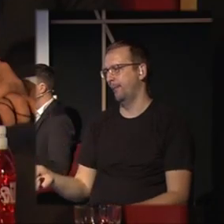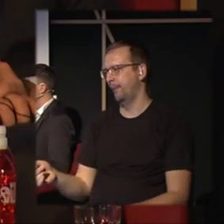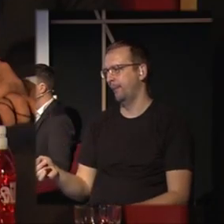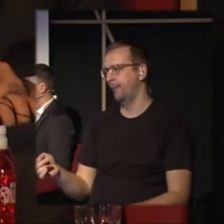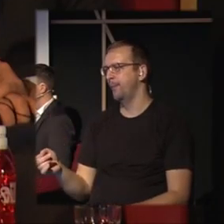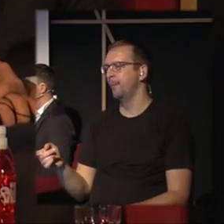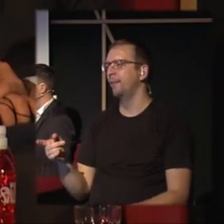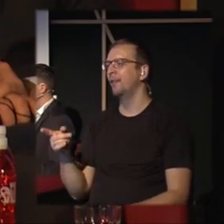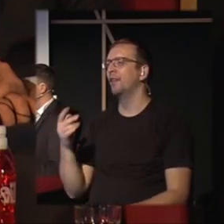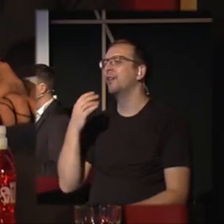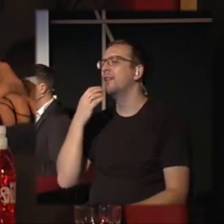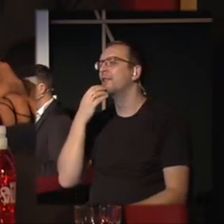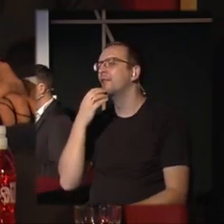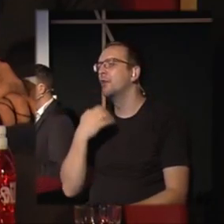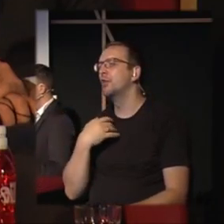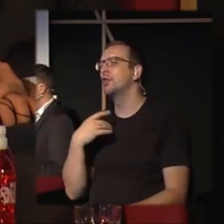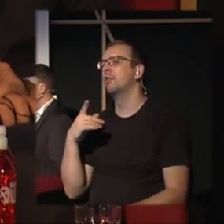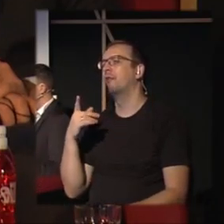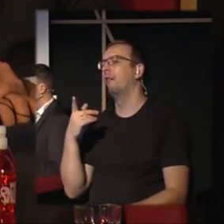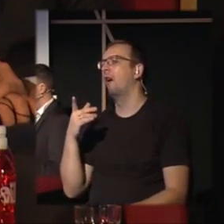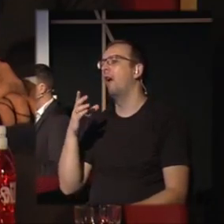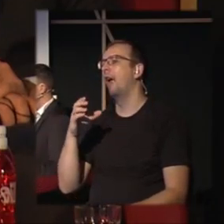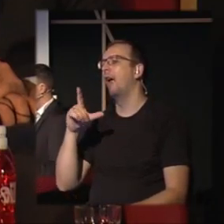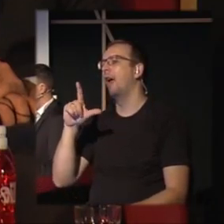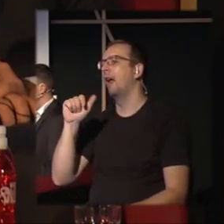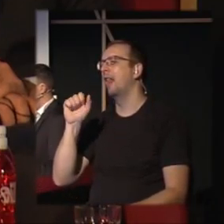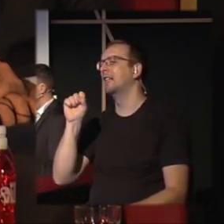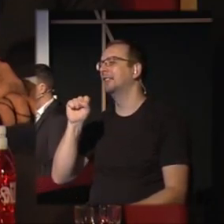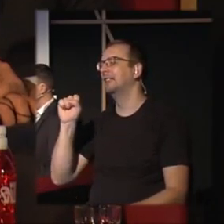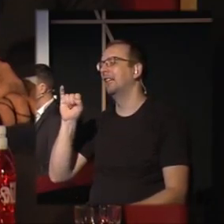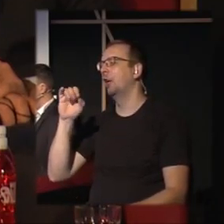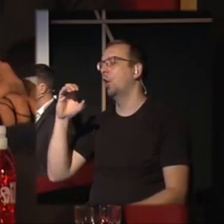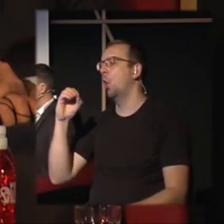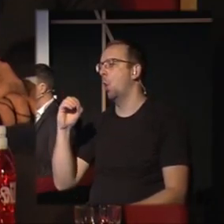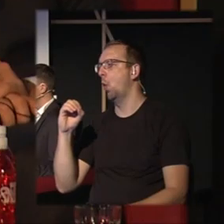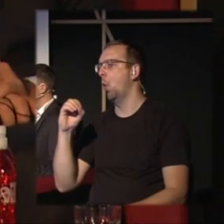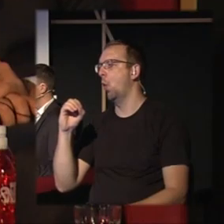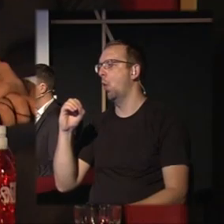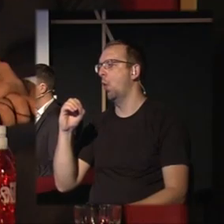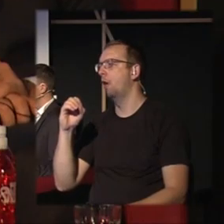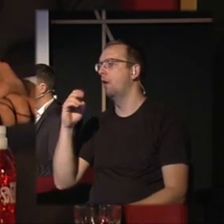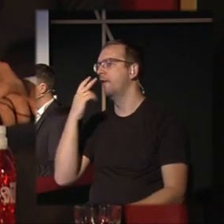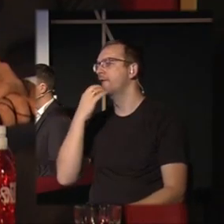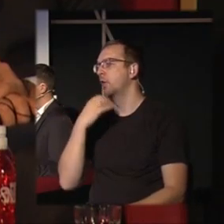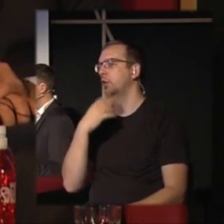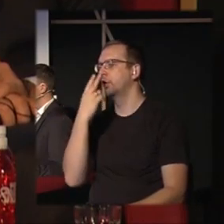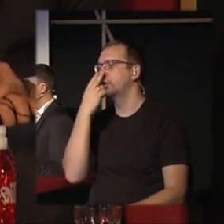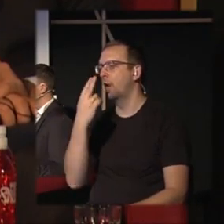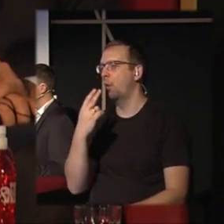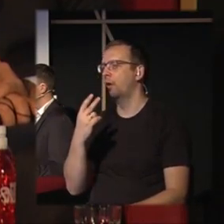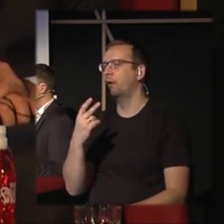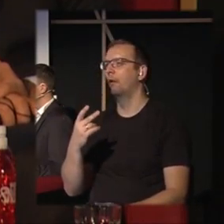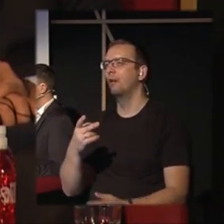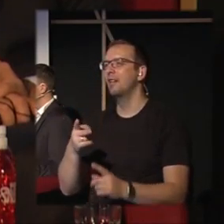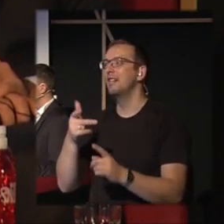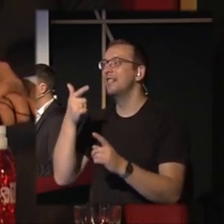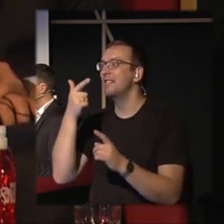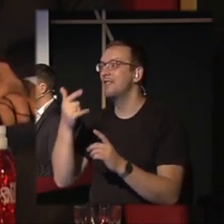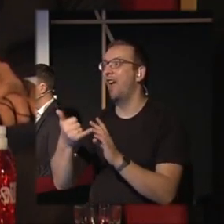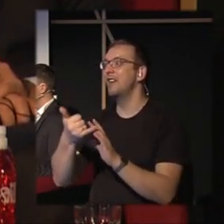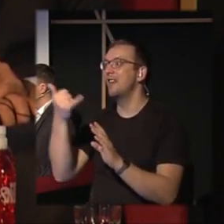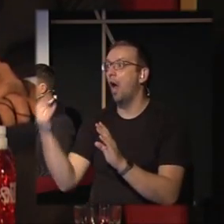and for 2 years he made his wish for Santa Claus, and every year, and of any opportunity he had, he